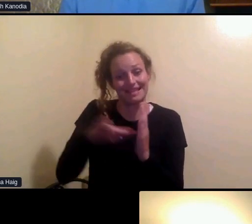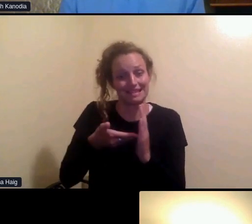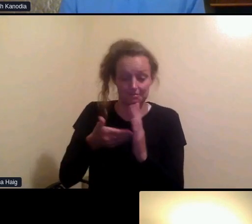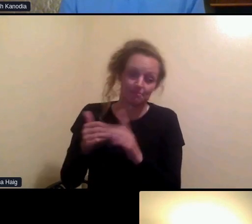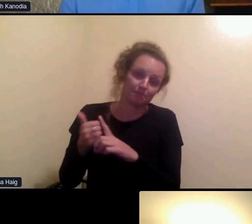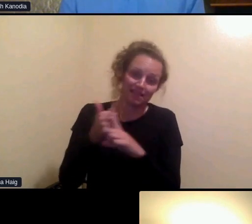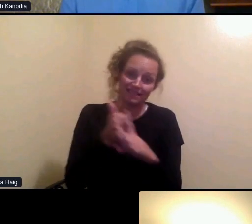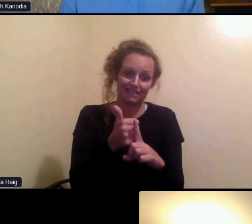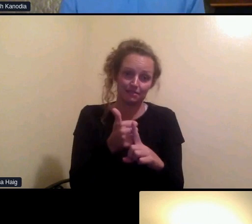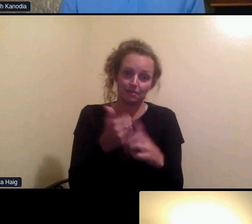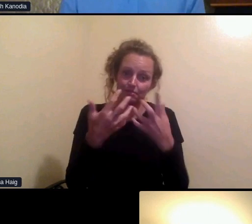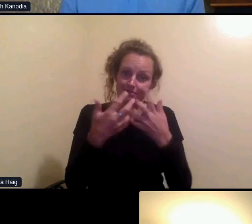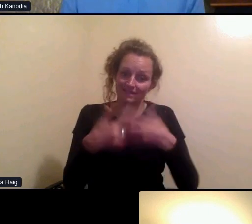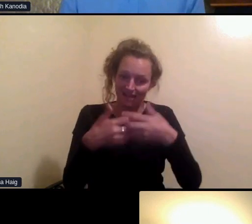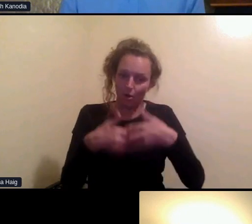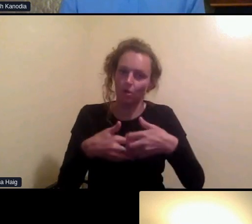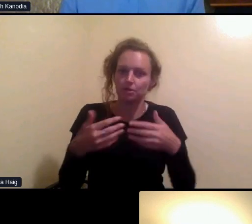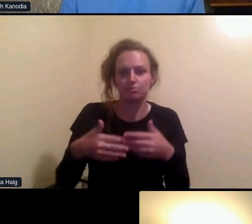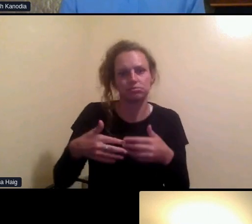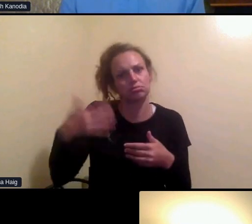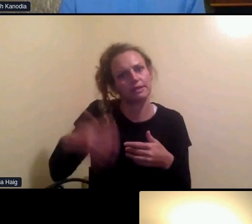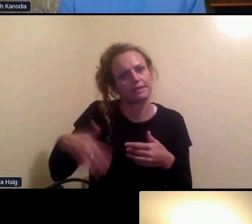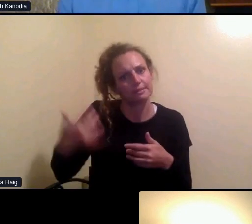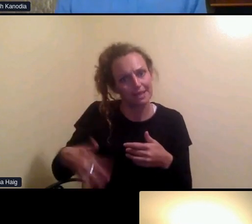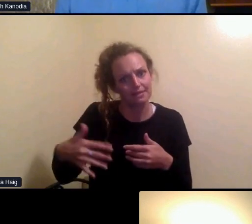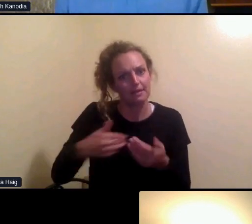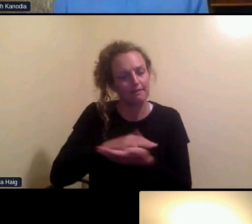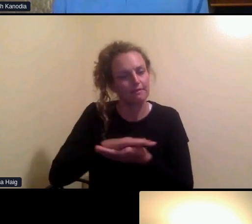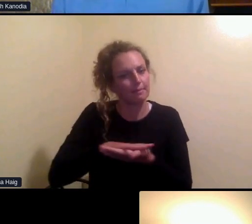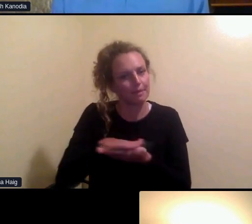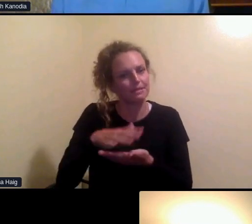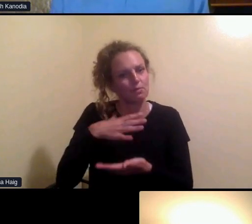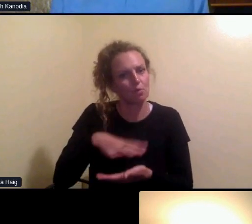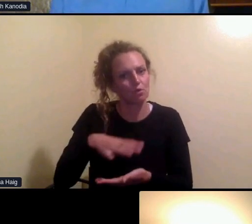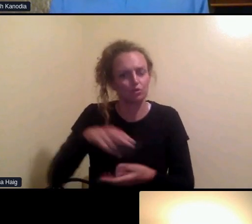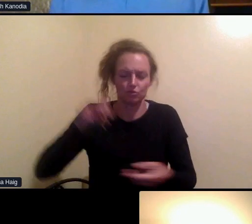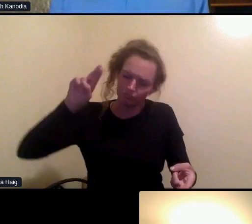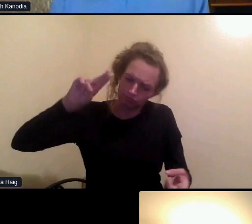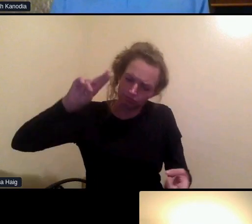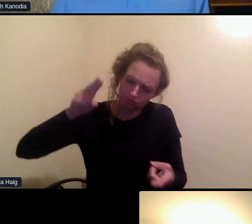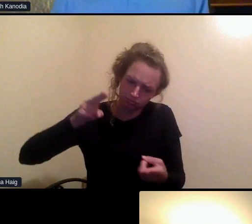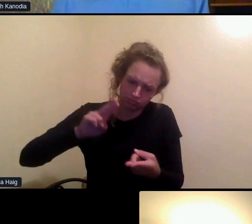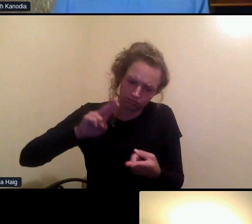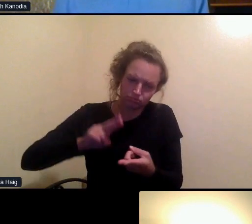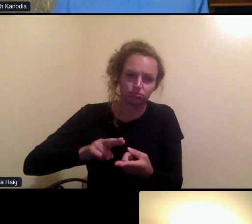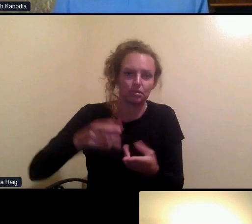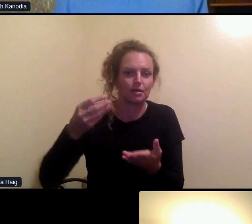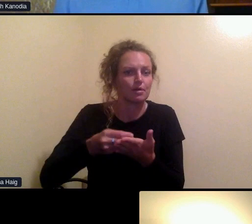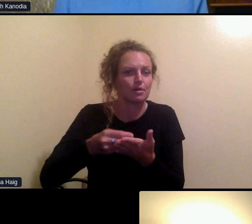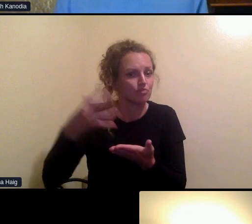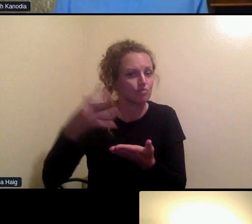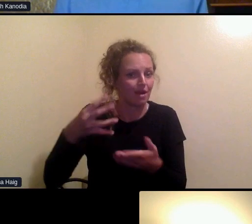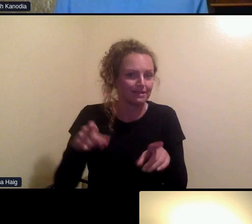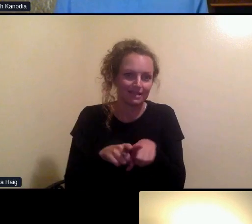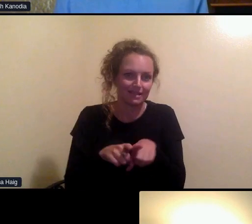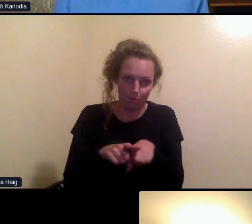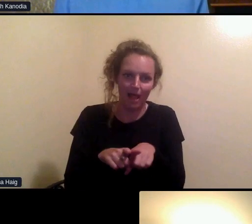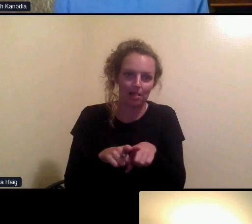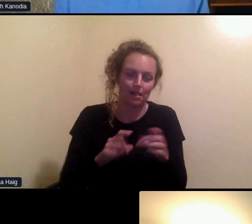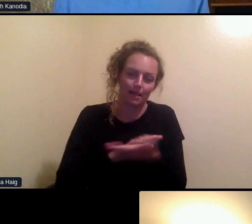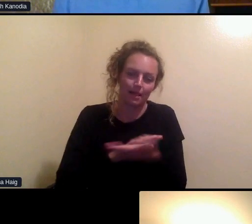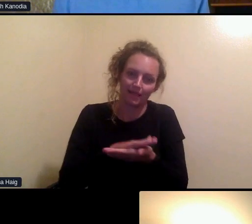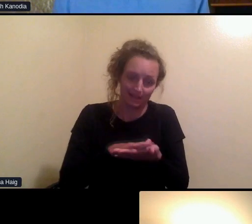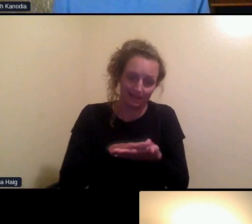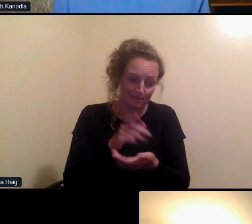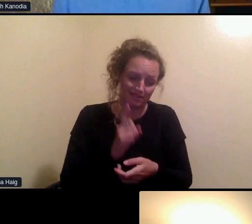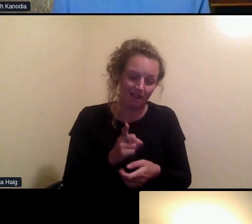So to be able to drive down the prices and increase the innovation and to make that sustainable for a business,